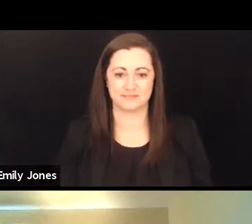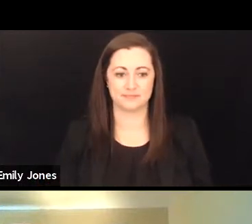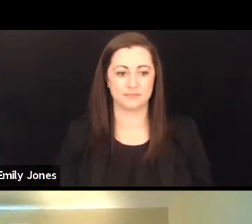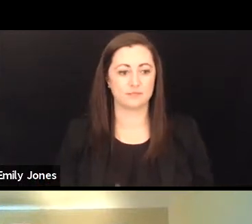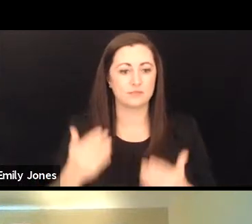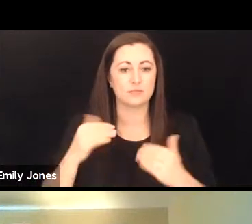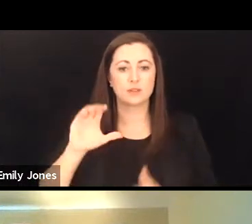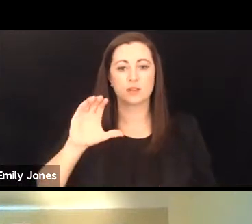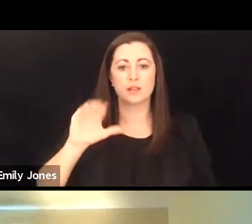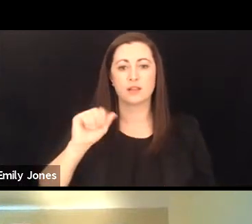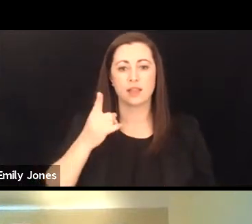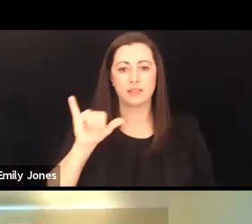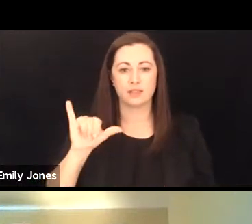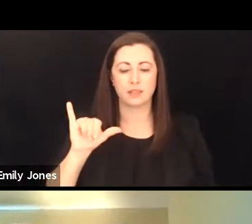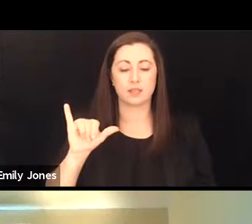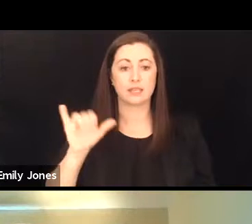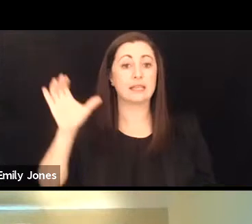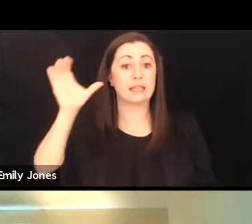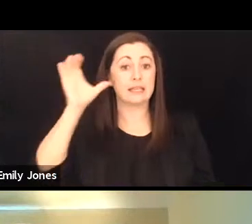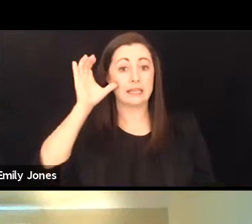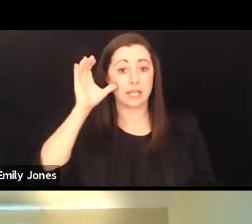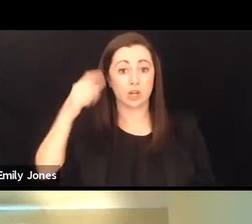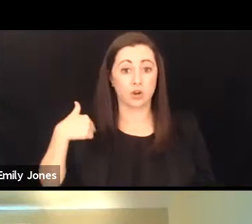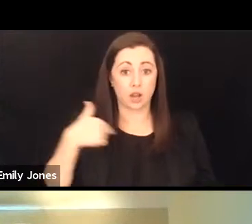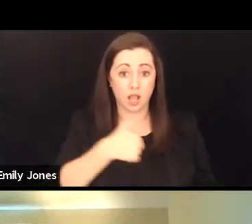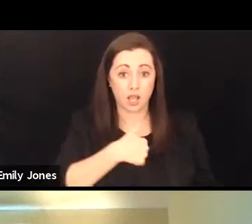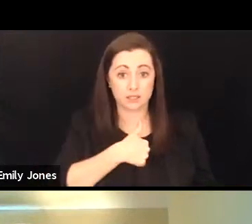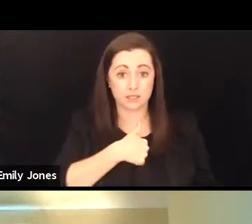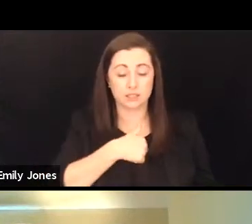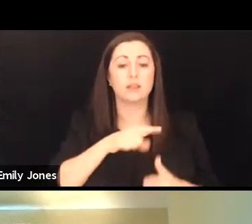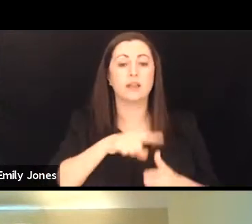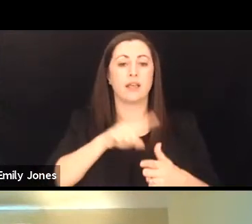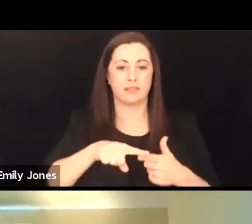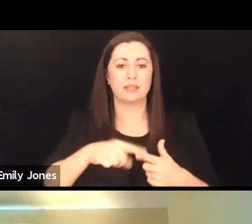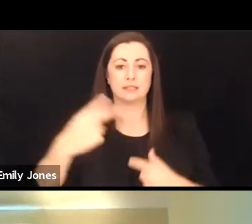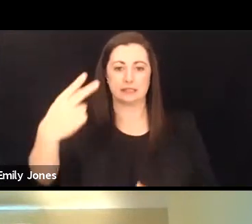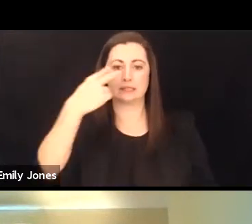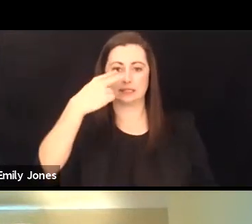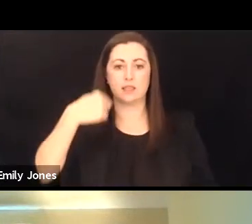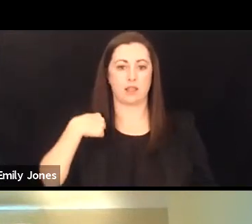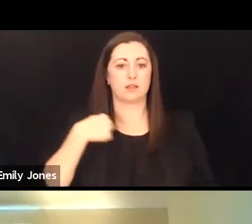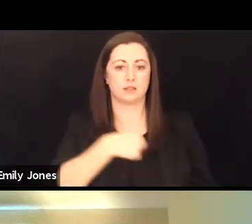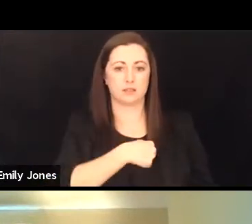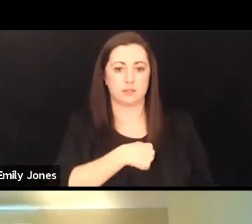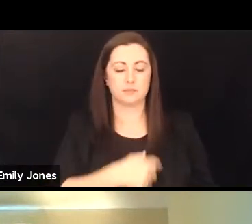My quote would be, hear us, then see us.